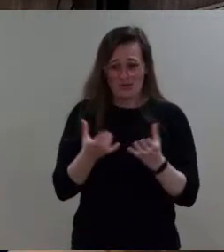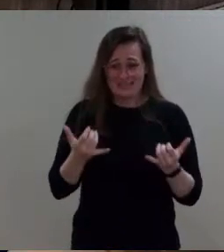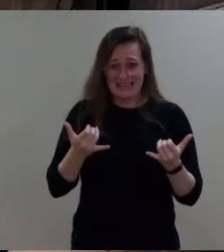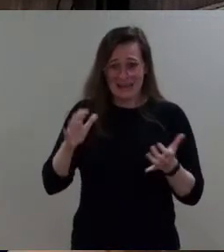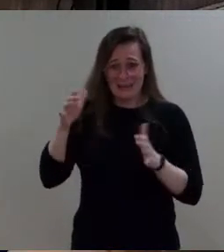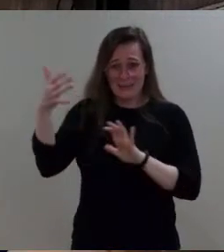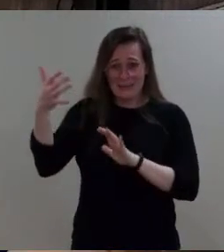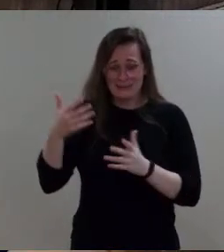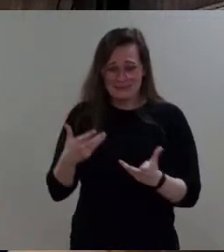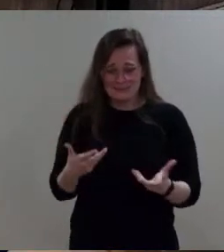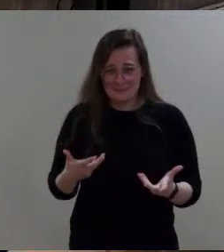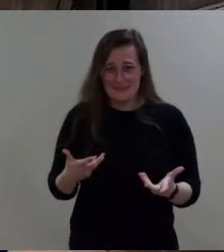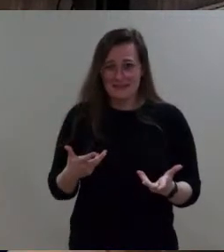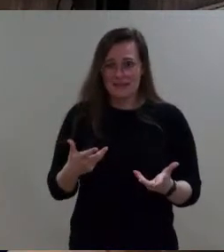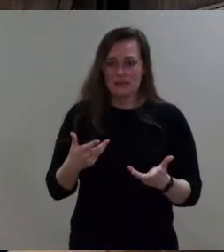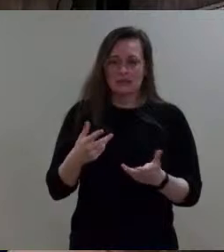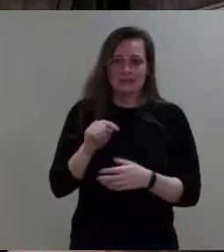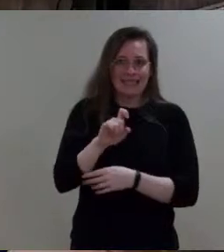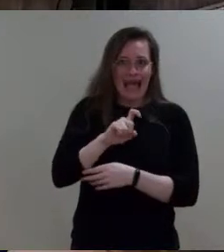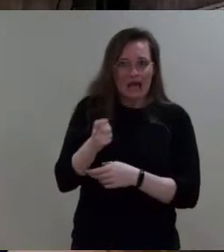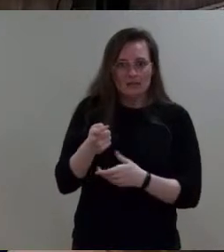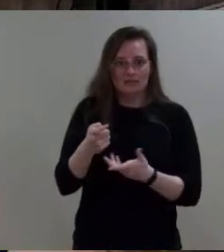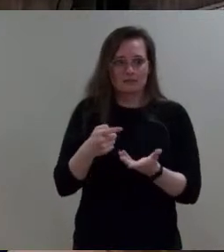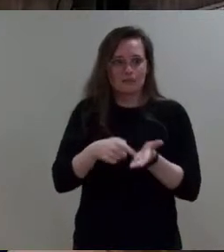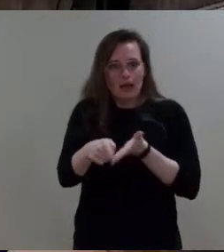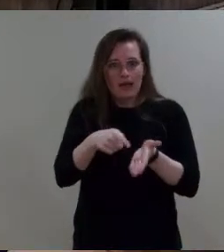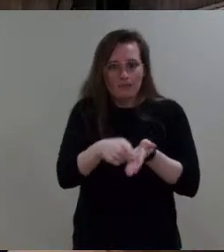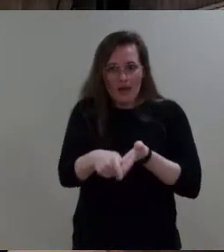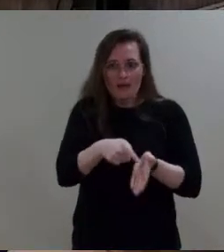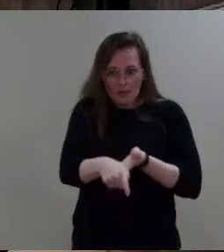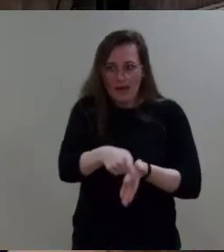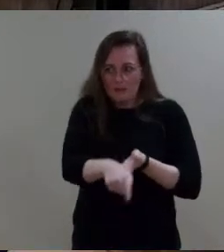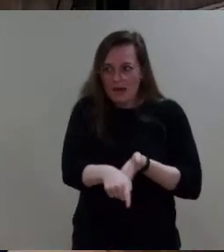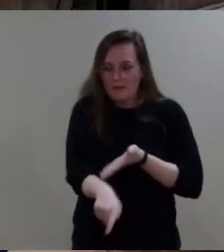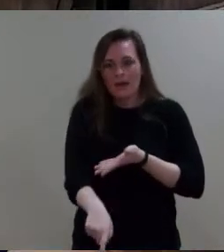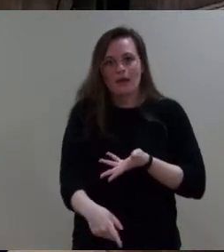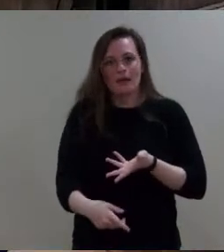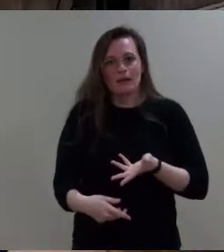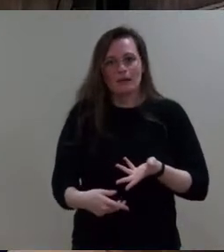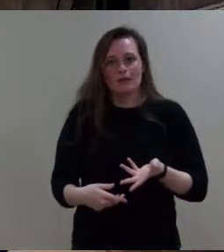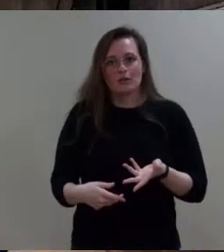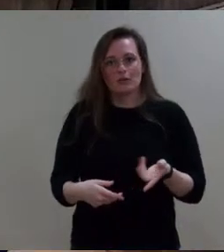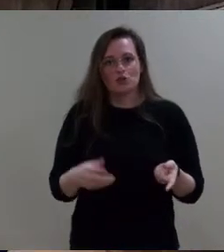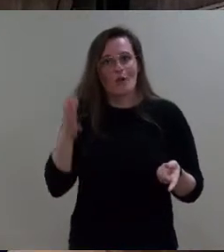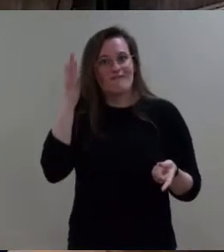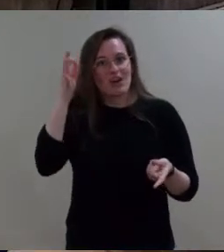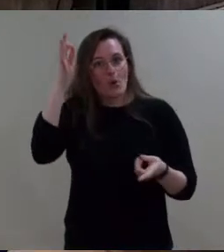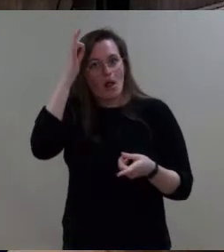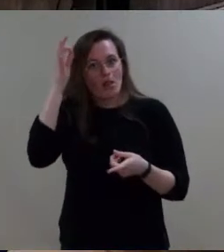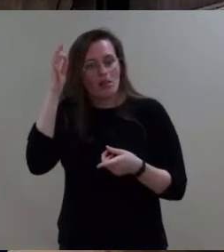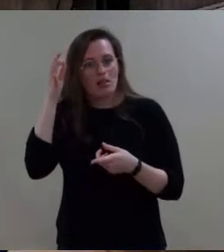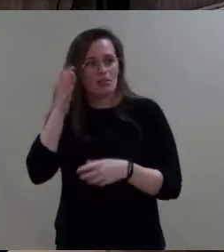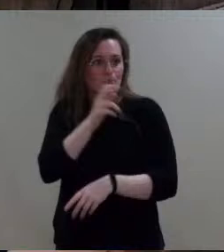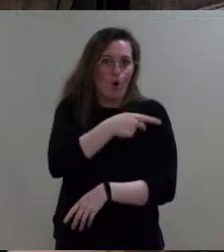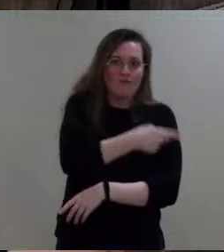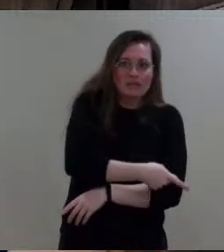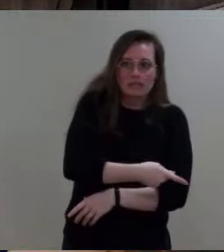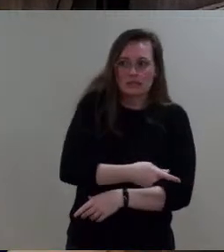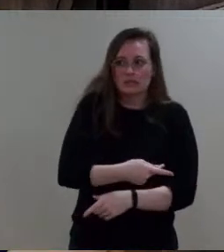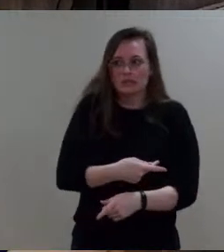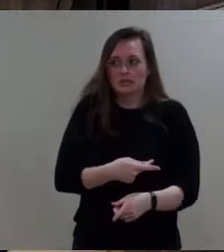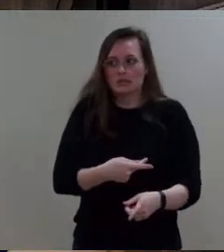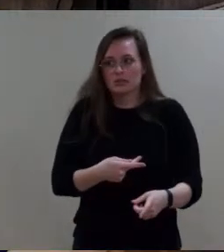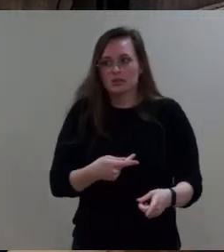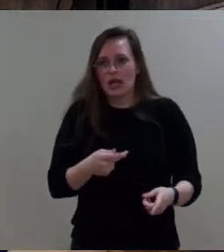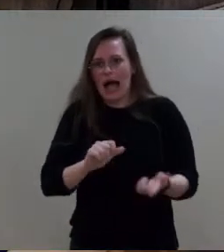know, there's talk of, you know, there's money coming from the feds in the province. It's all our money. It